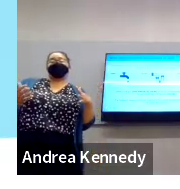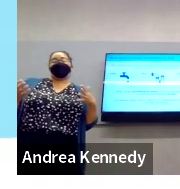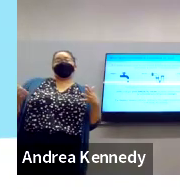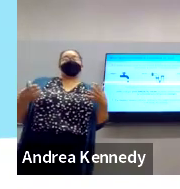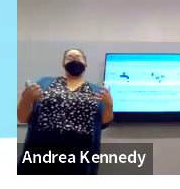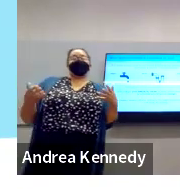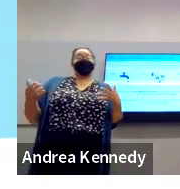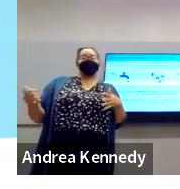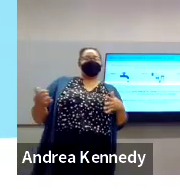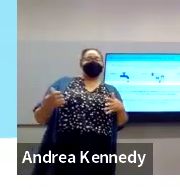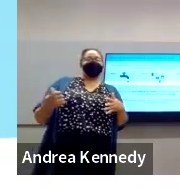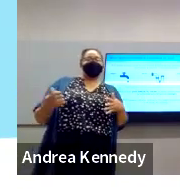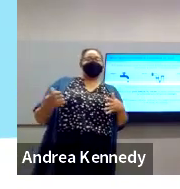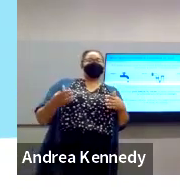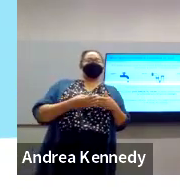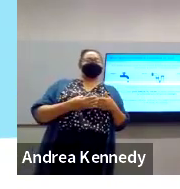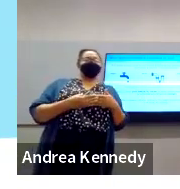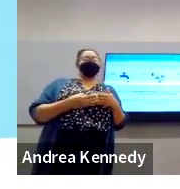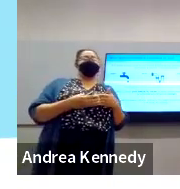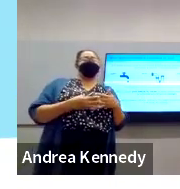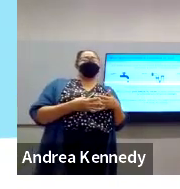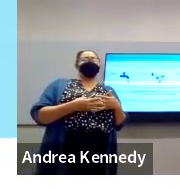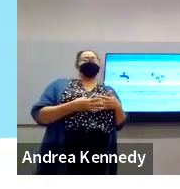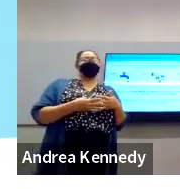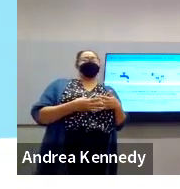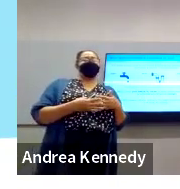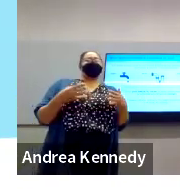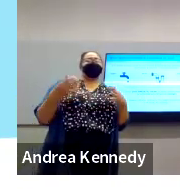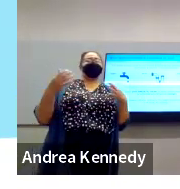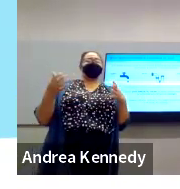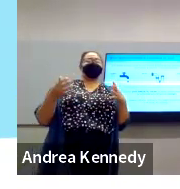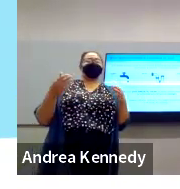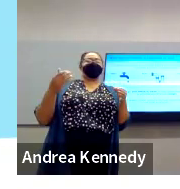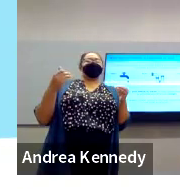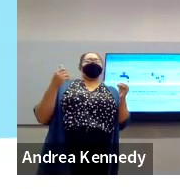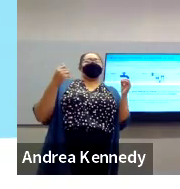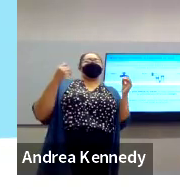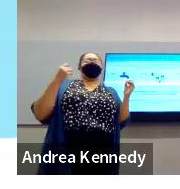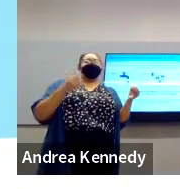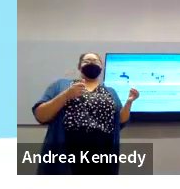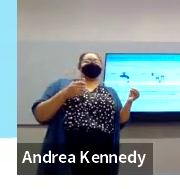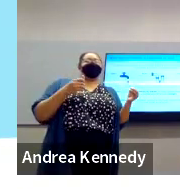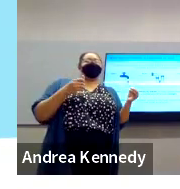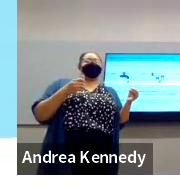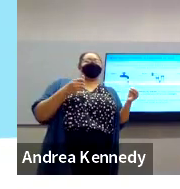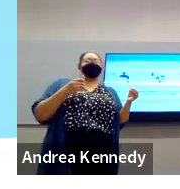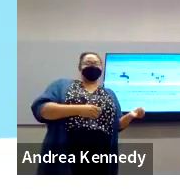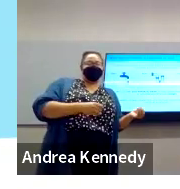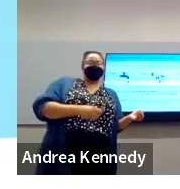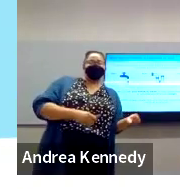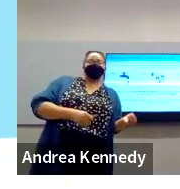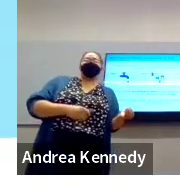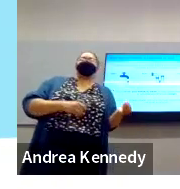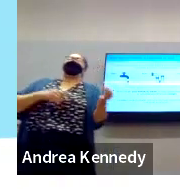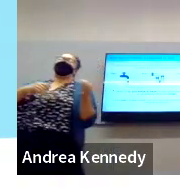these are the ones that we're generally talking about. So we're talking about any utility charges that are paid